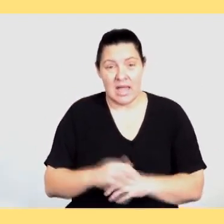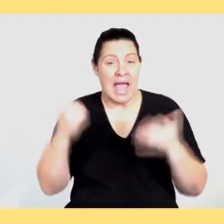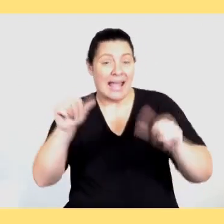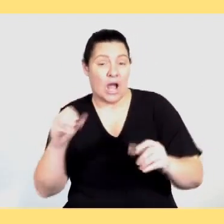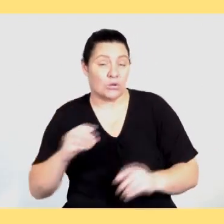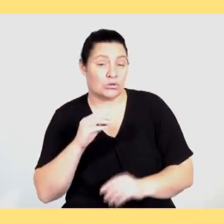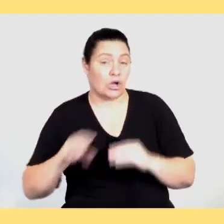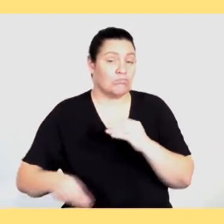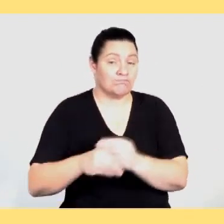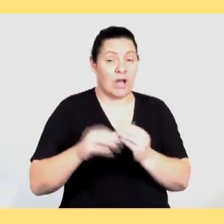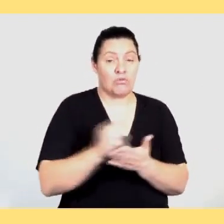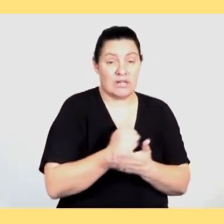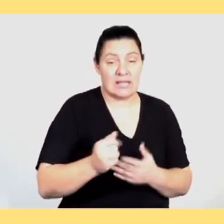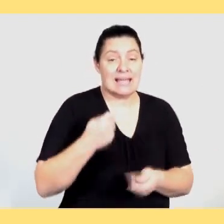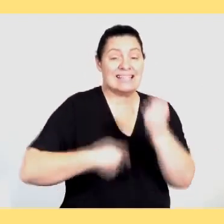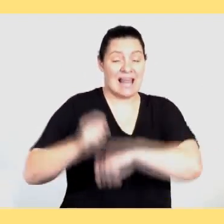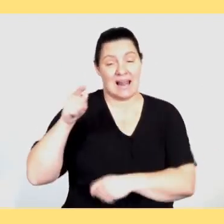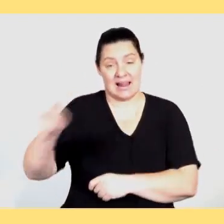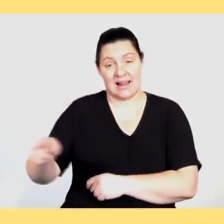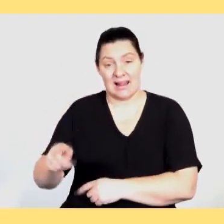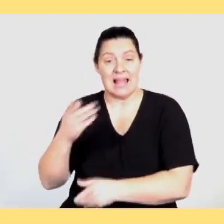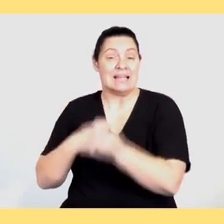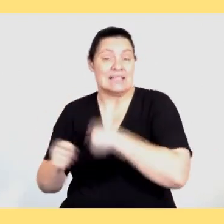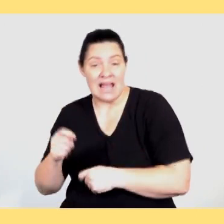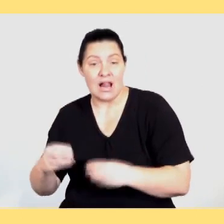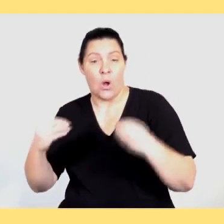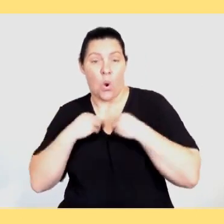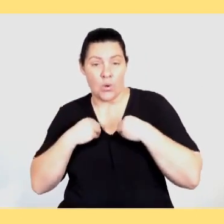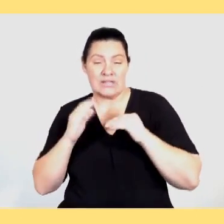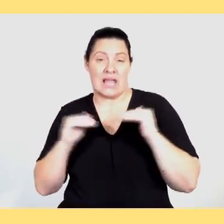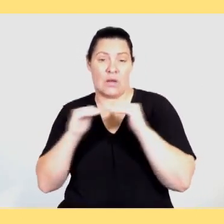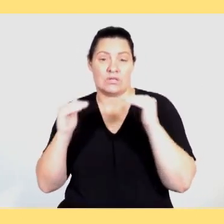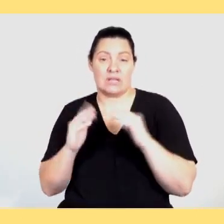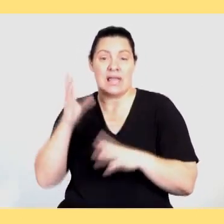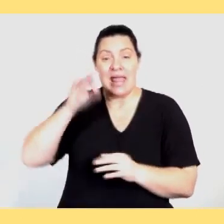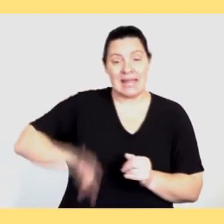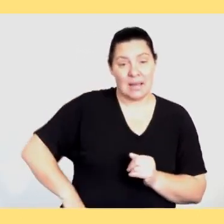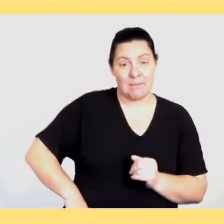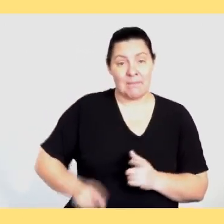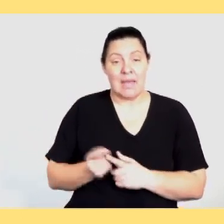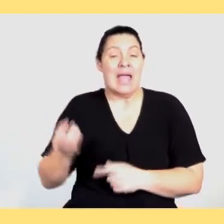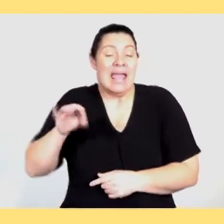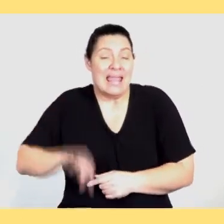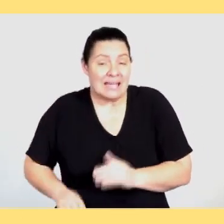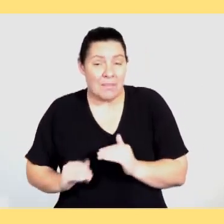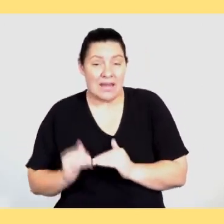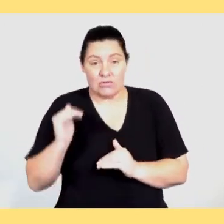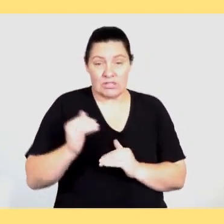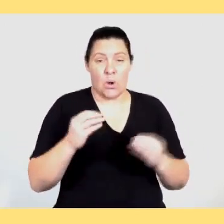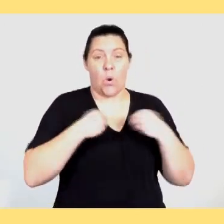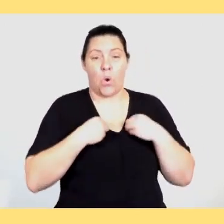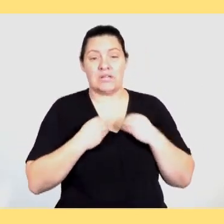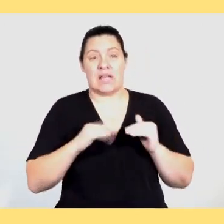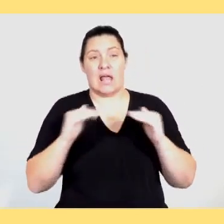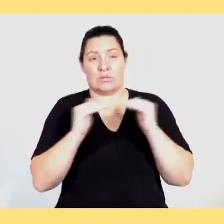12.5. Account credited, sales. Sales comes to owner's equity. It is income and income increases